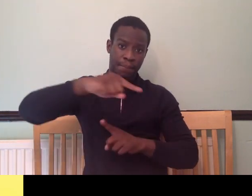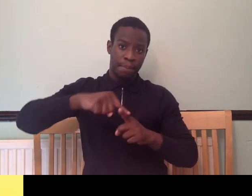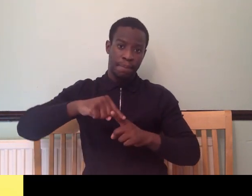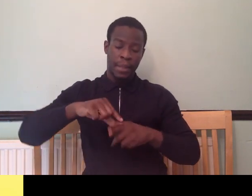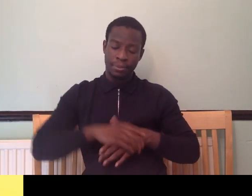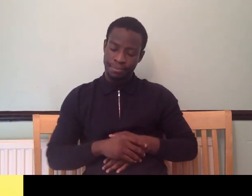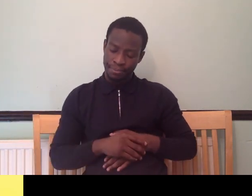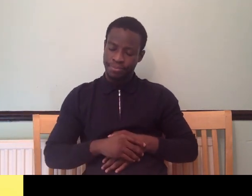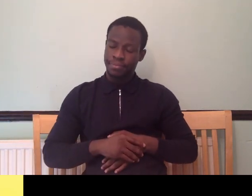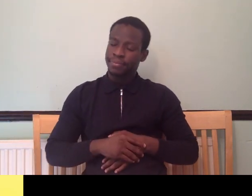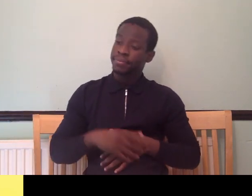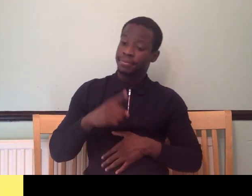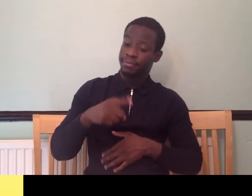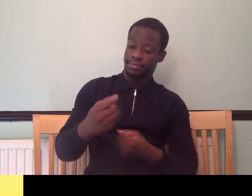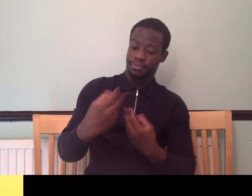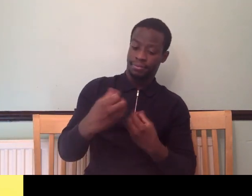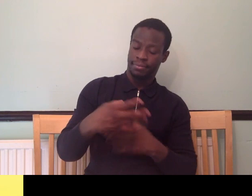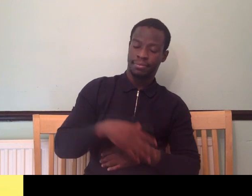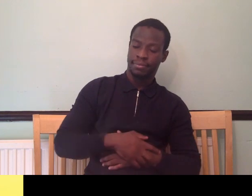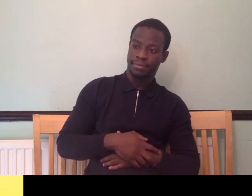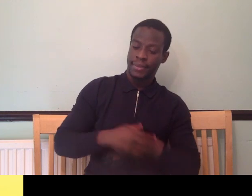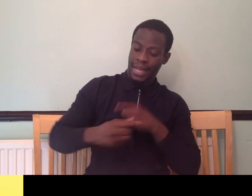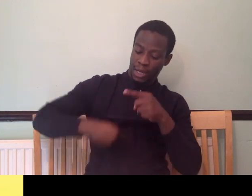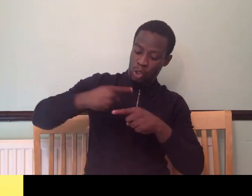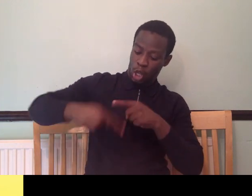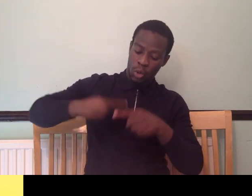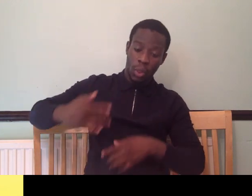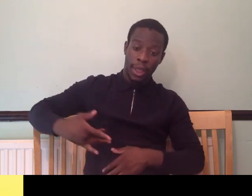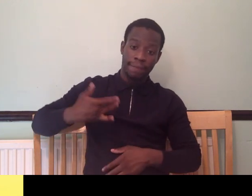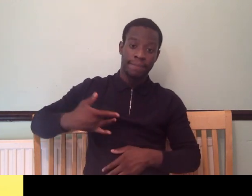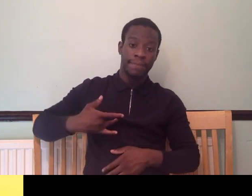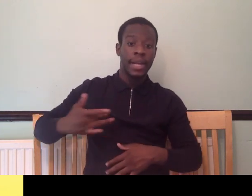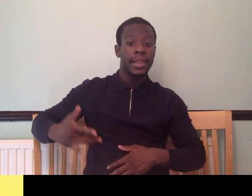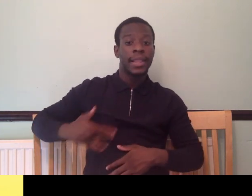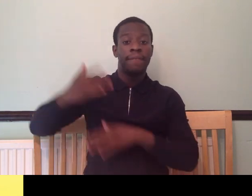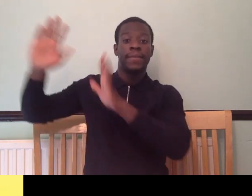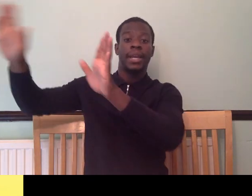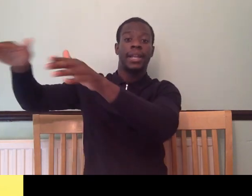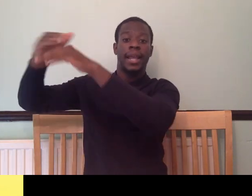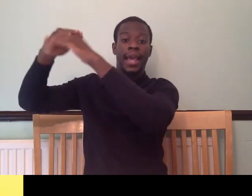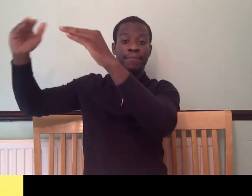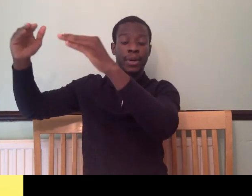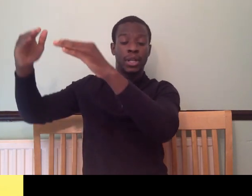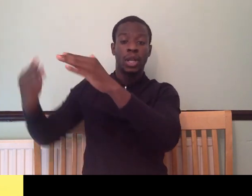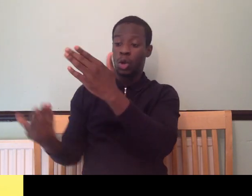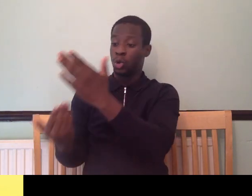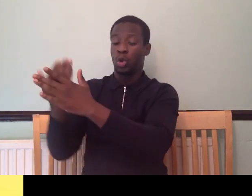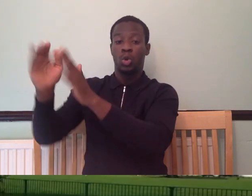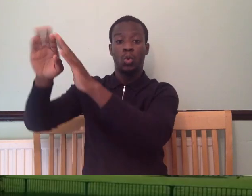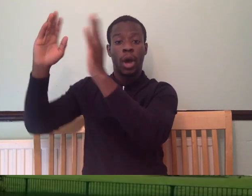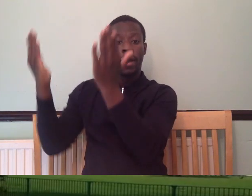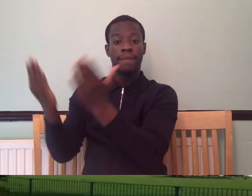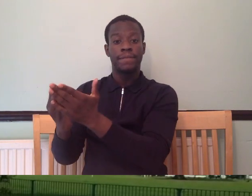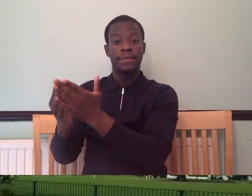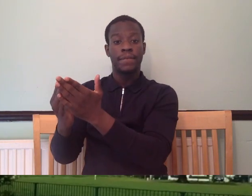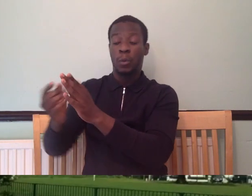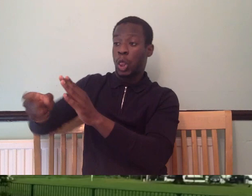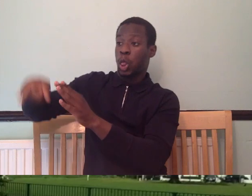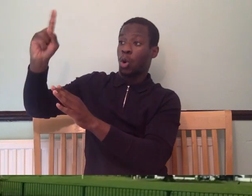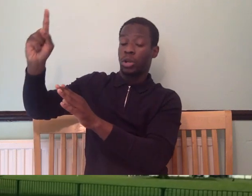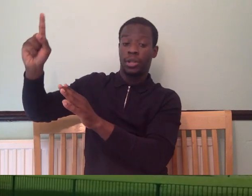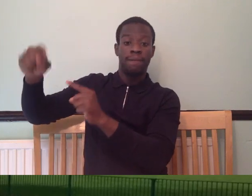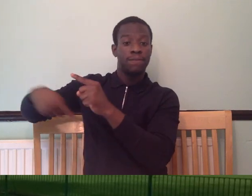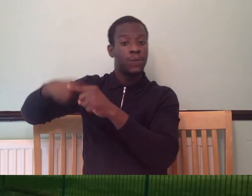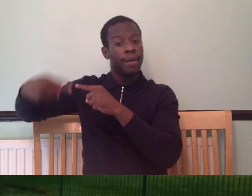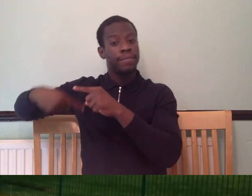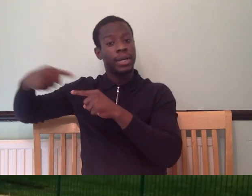be eternal life, life in heaven, a new heaven and a new earth, forever with God." We